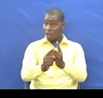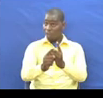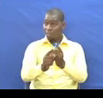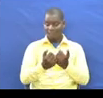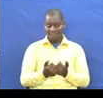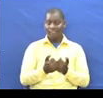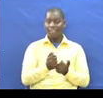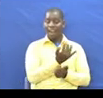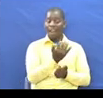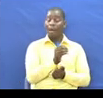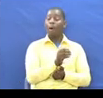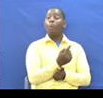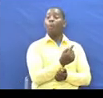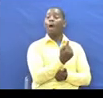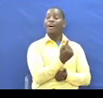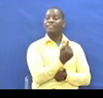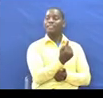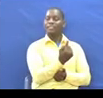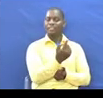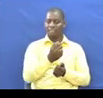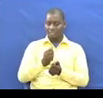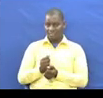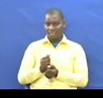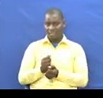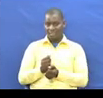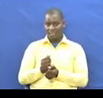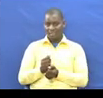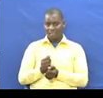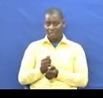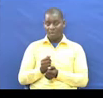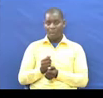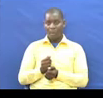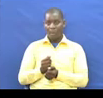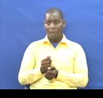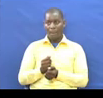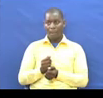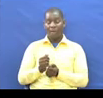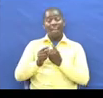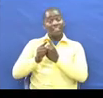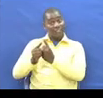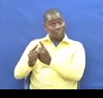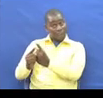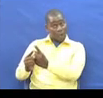State whether the following, state, that is number one, state whether